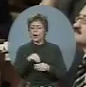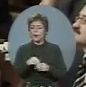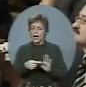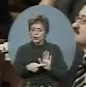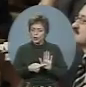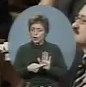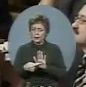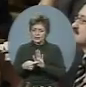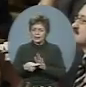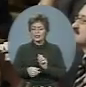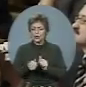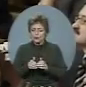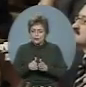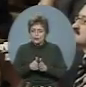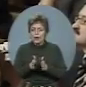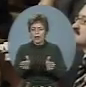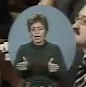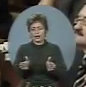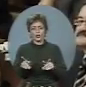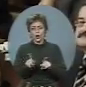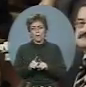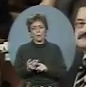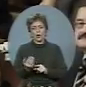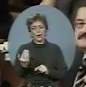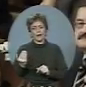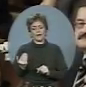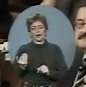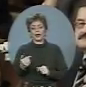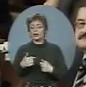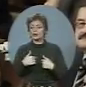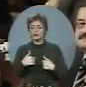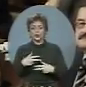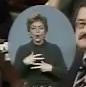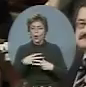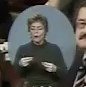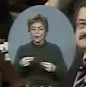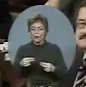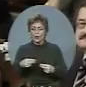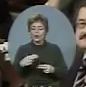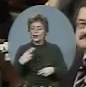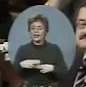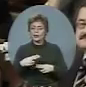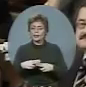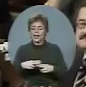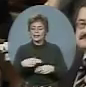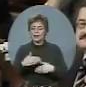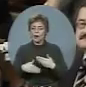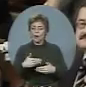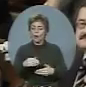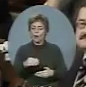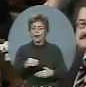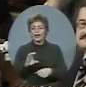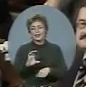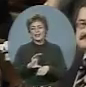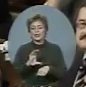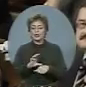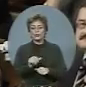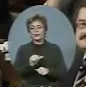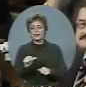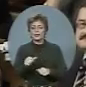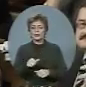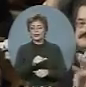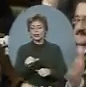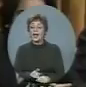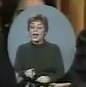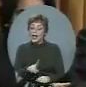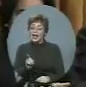the judicial appointments process to become a private club of judges and lawyers. That's why we included voices as diverse as victims